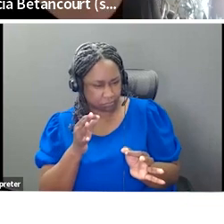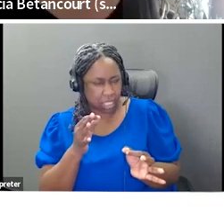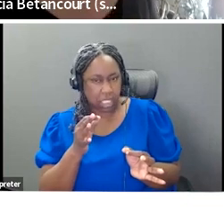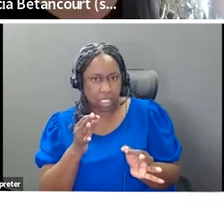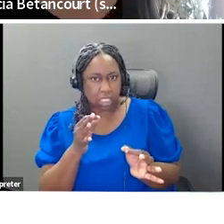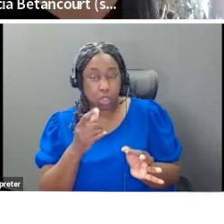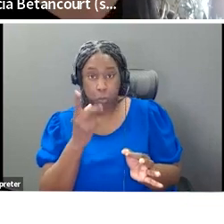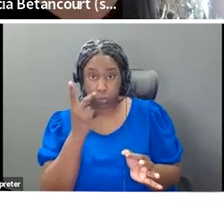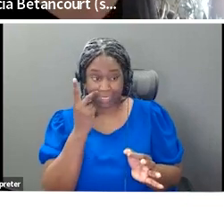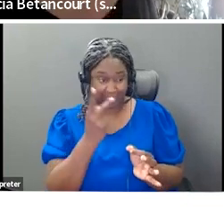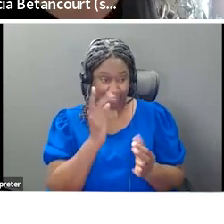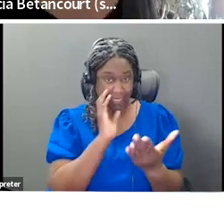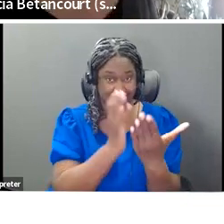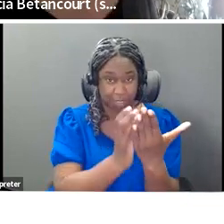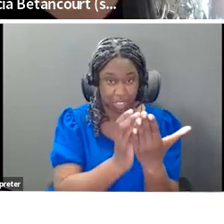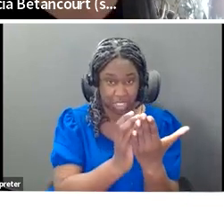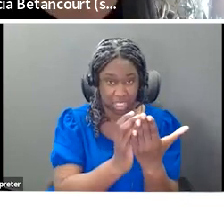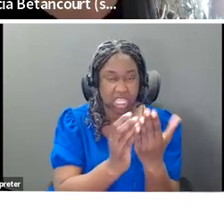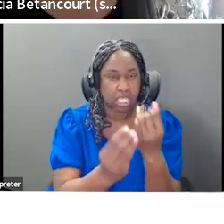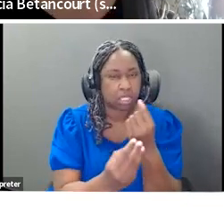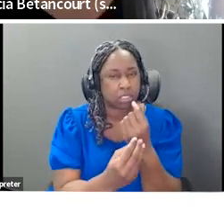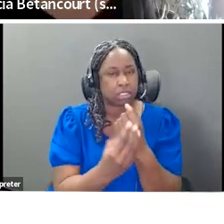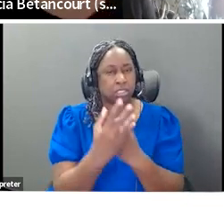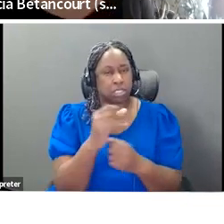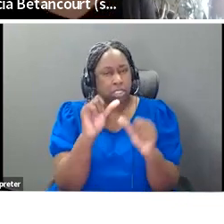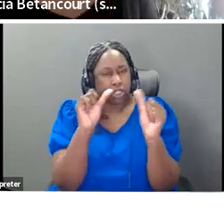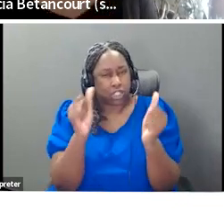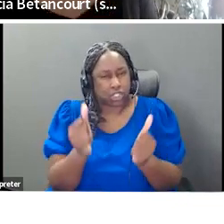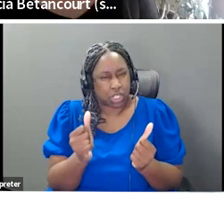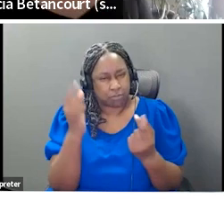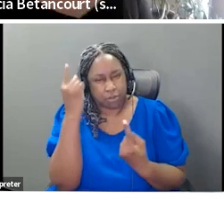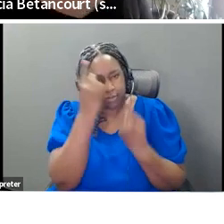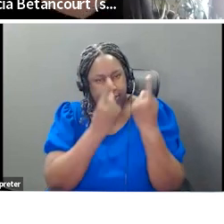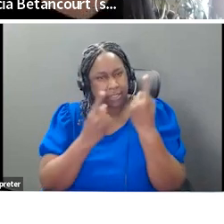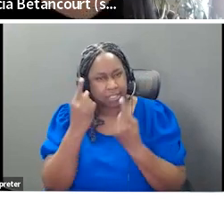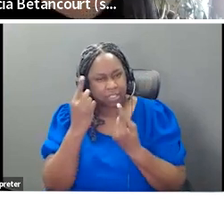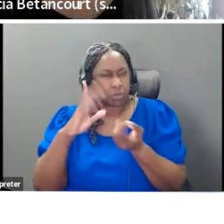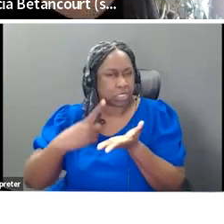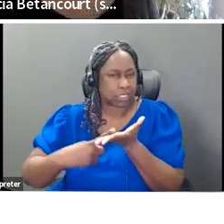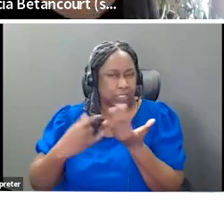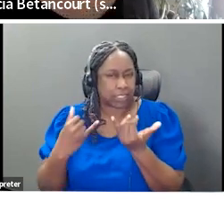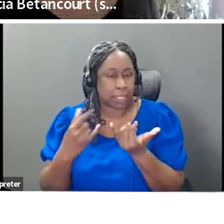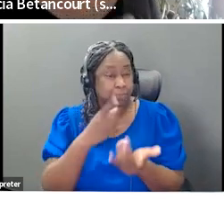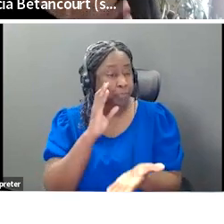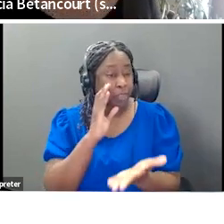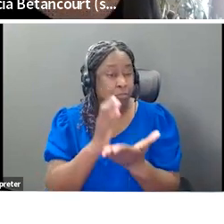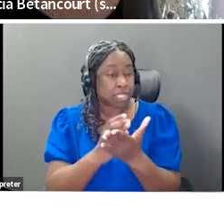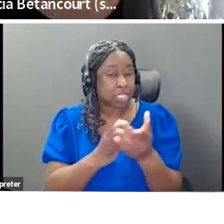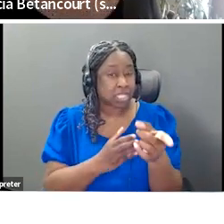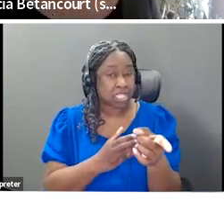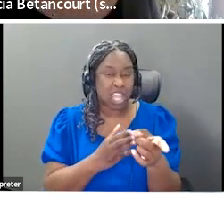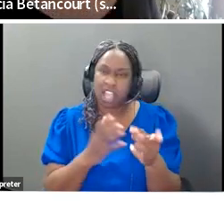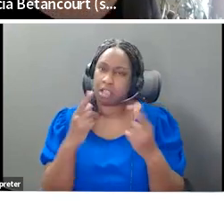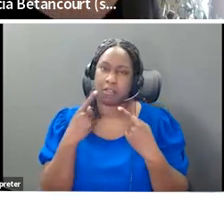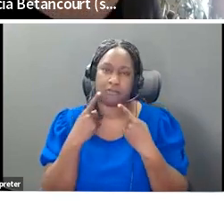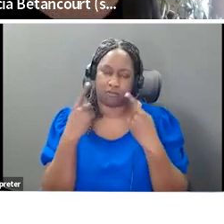how we think. So that's really what we're going to talk about today. This is an image of what comes up. This is a very, very